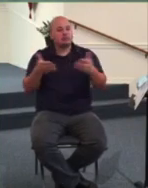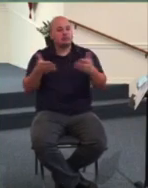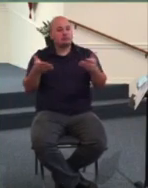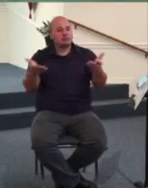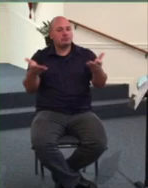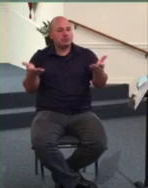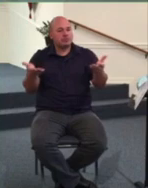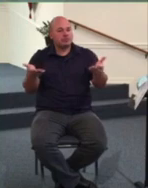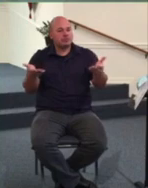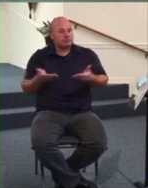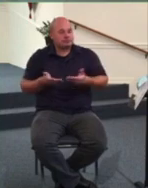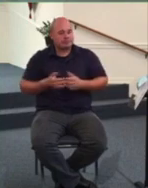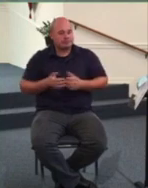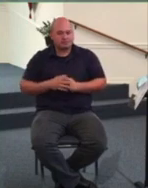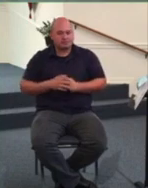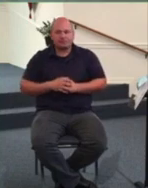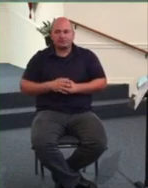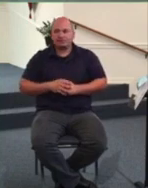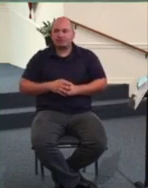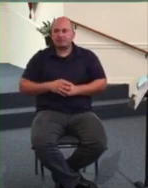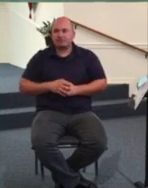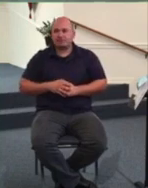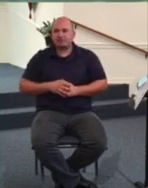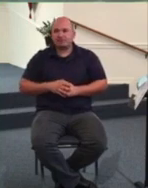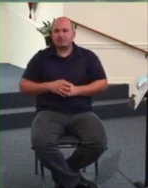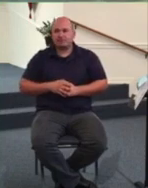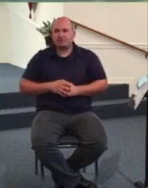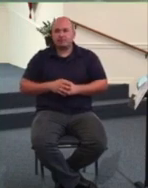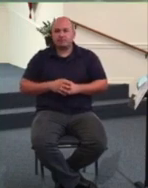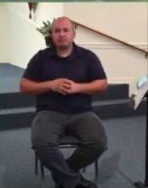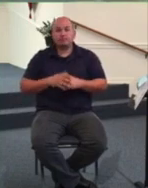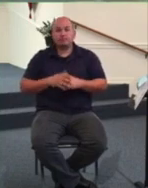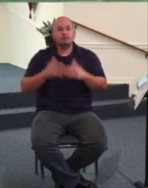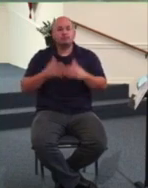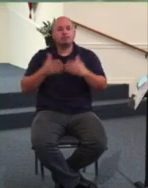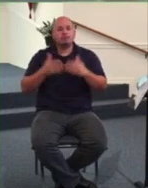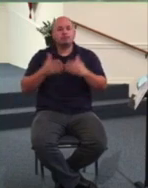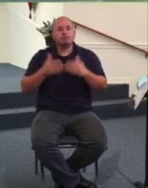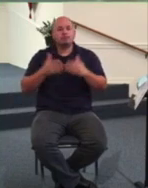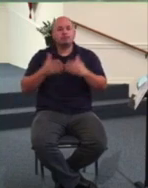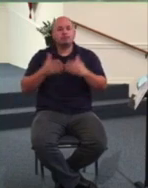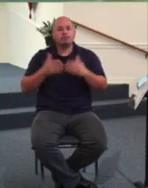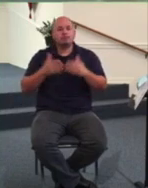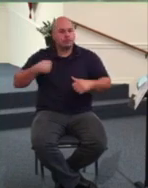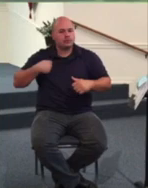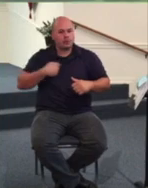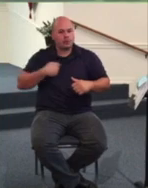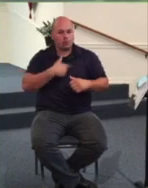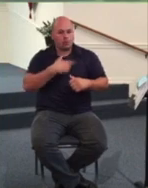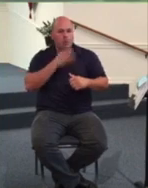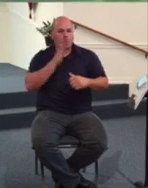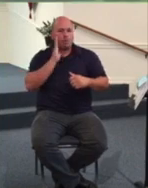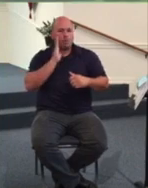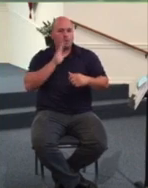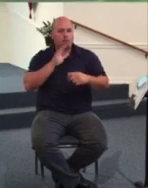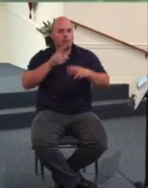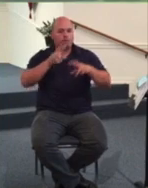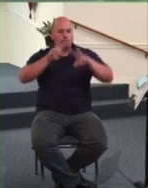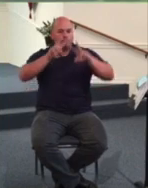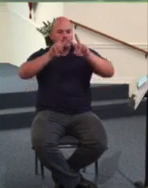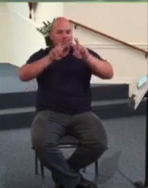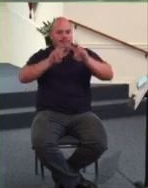Well, let's take a few minutes to study God's Word together this morning. We're going to look at some teachings of Jesus in what we call